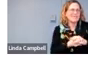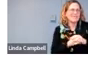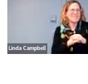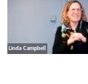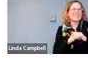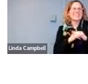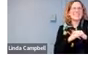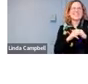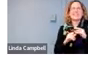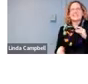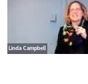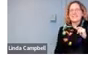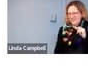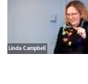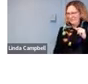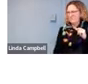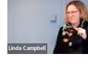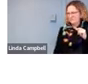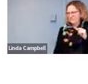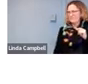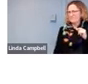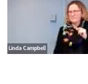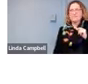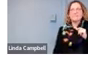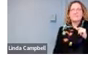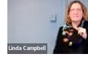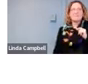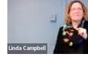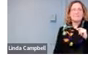Are we seeing a pattern here at all, folks?